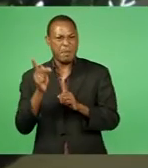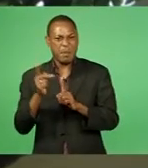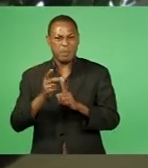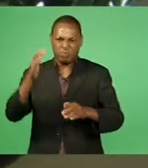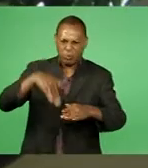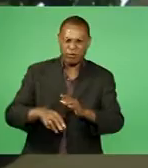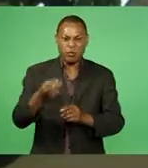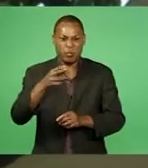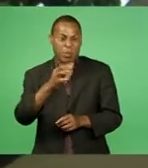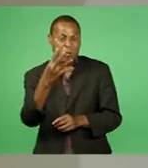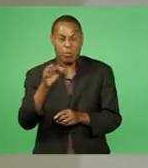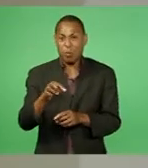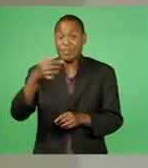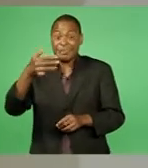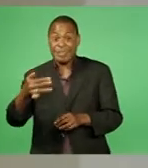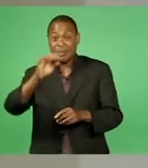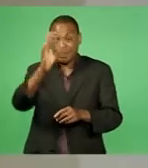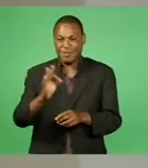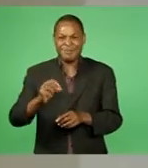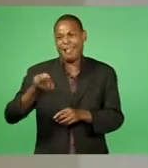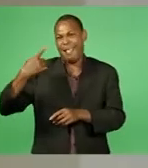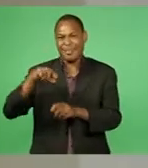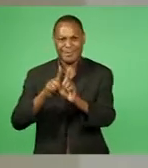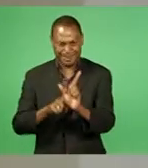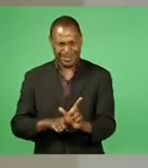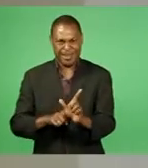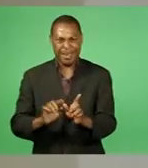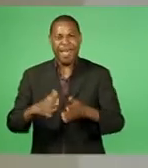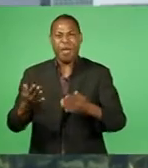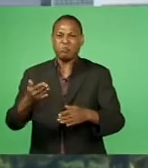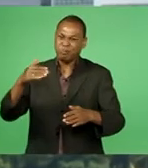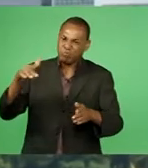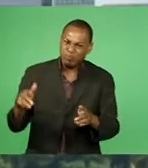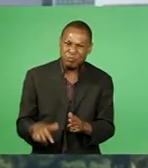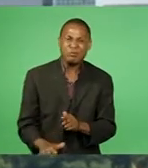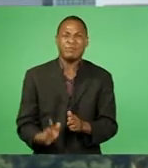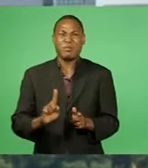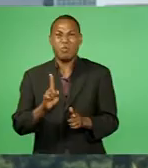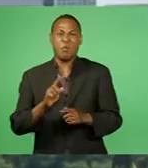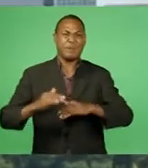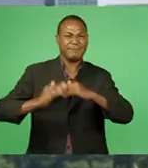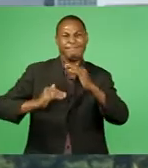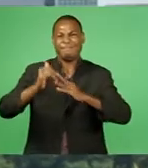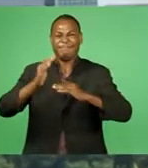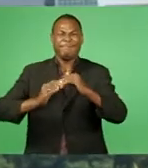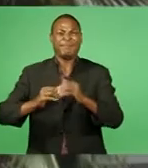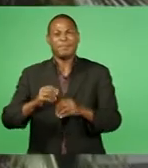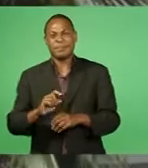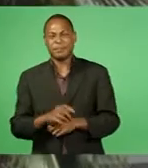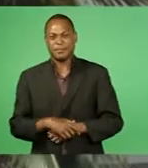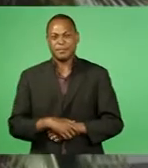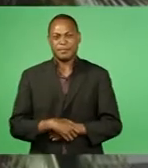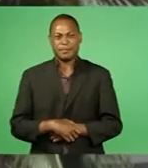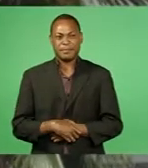by 24.9% last year. He says this is driven by lower lending to the real estate, building and construction sectors.